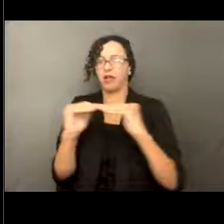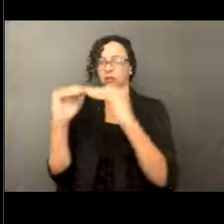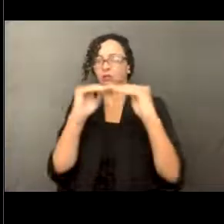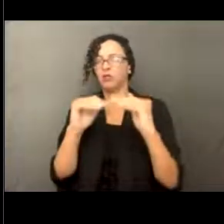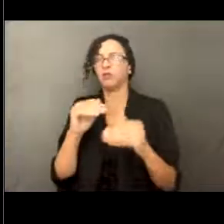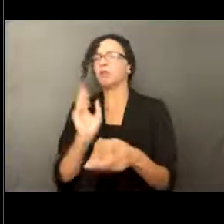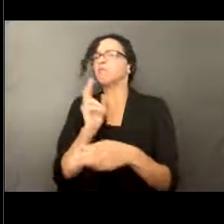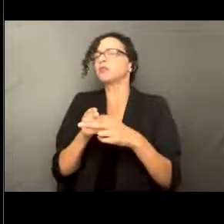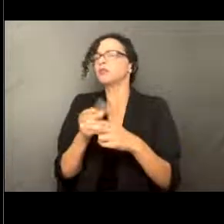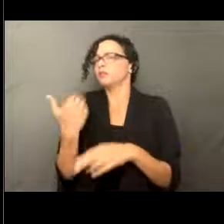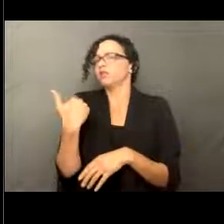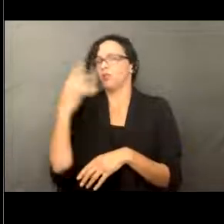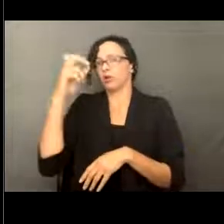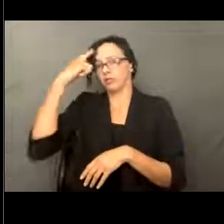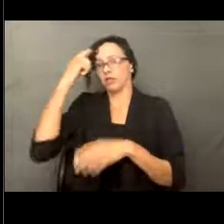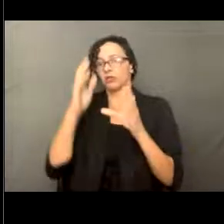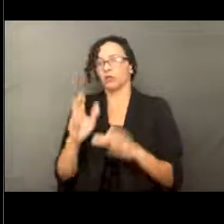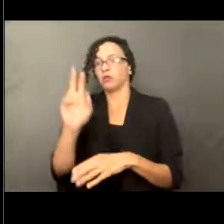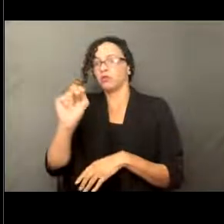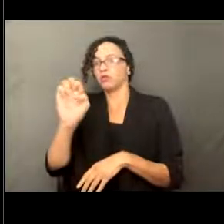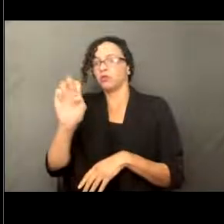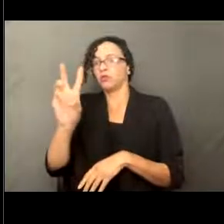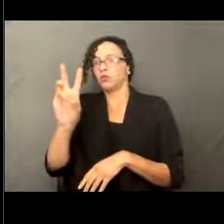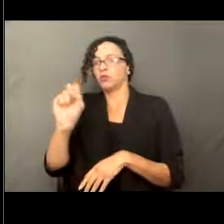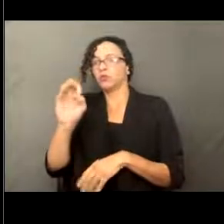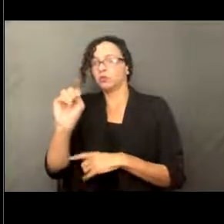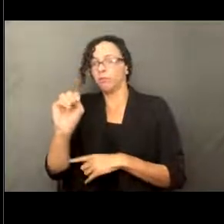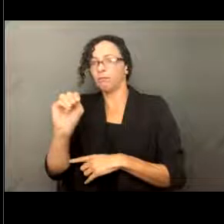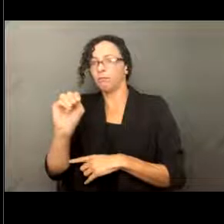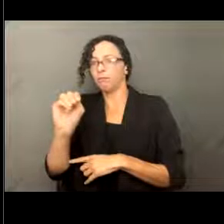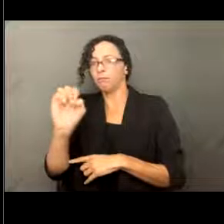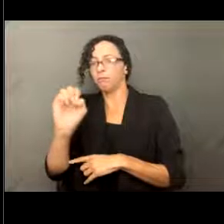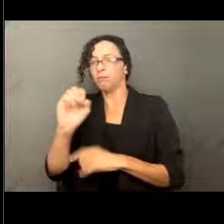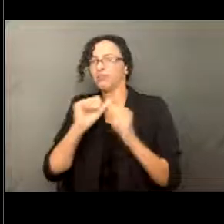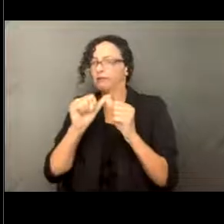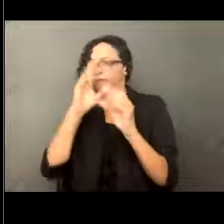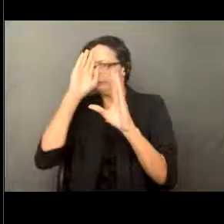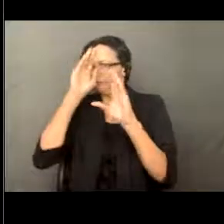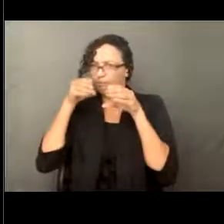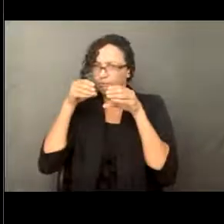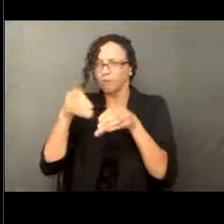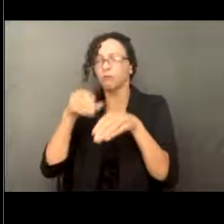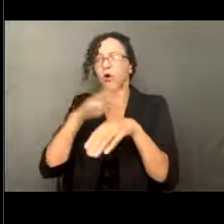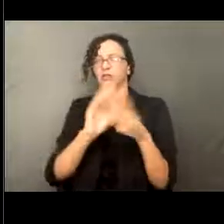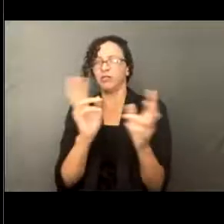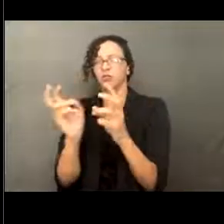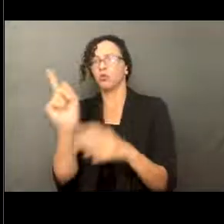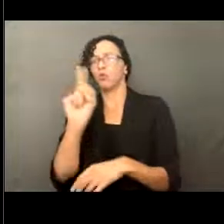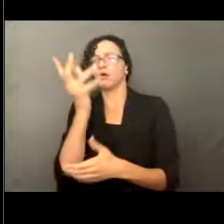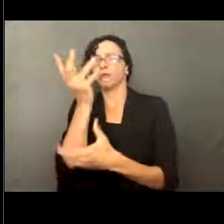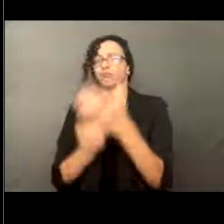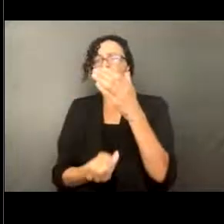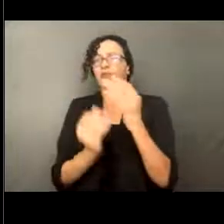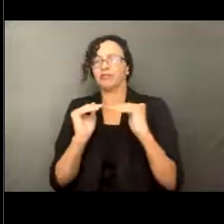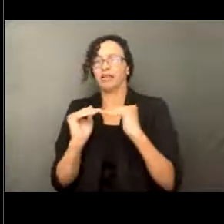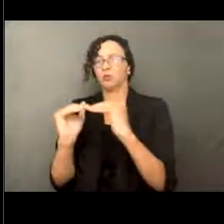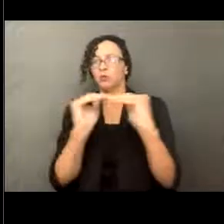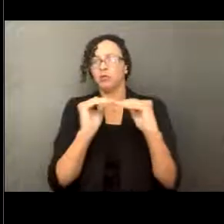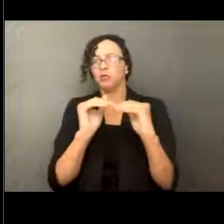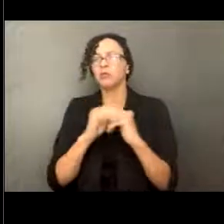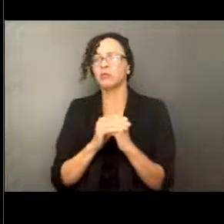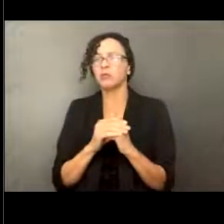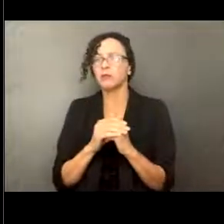Newsom continues to double down on issues related to equity, as he has the theme for our state being